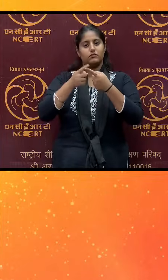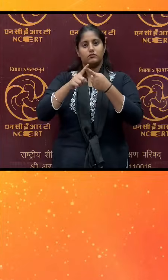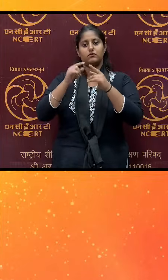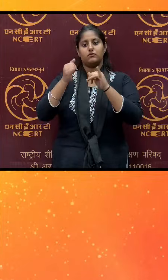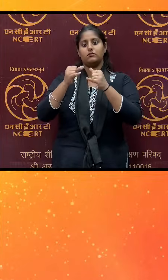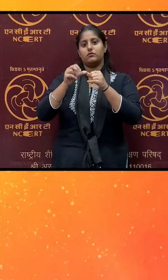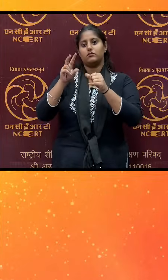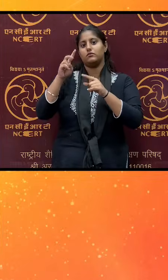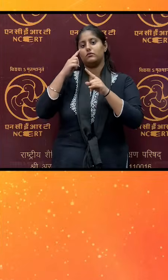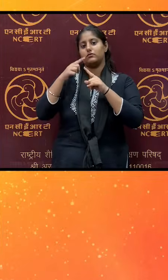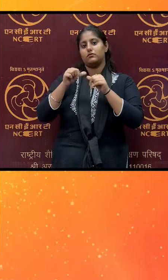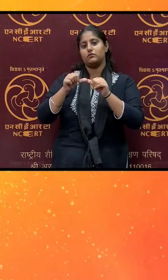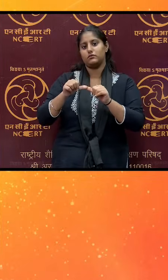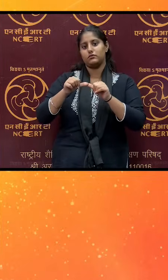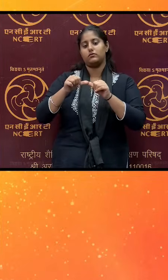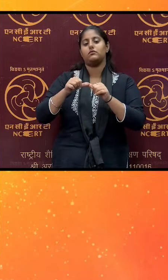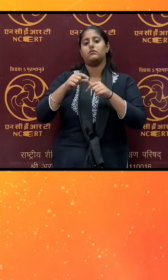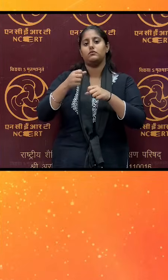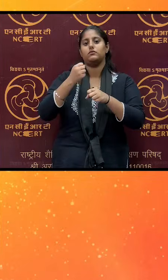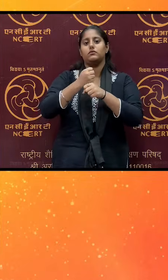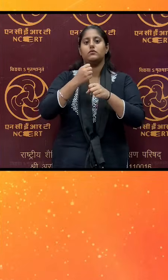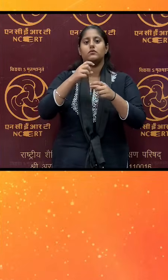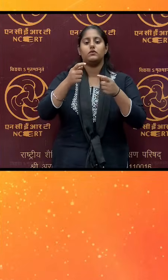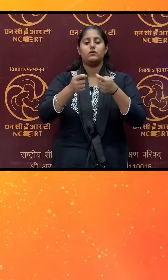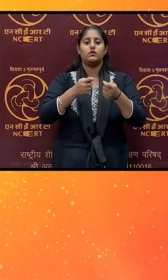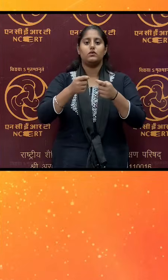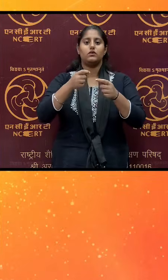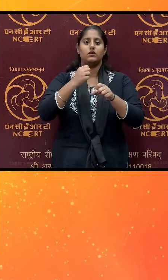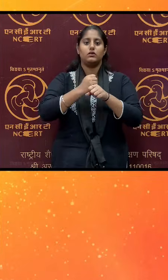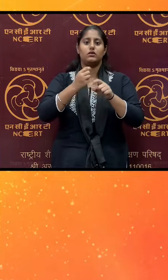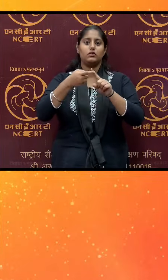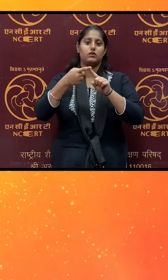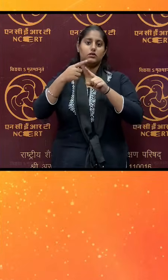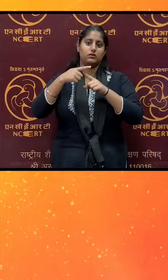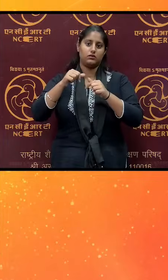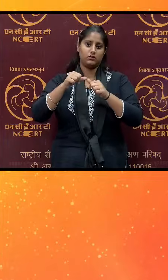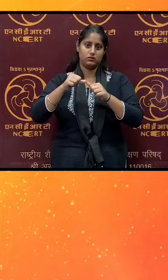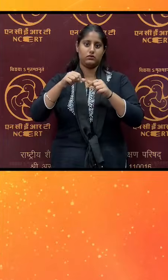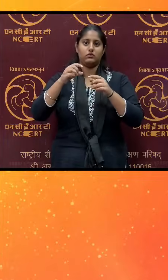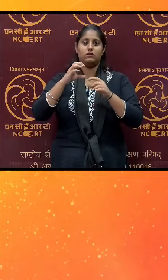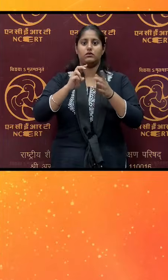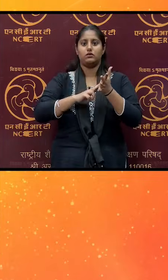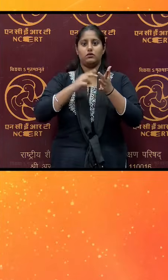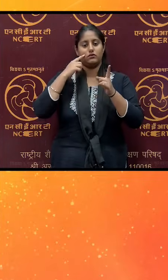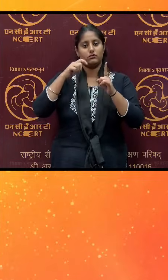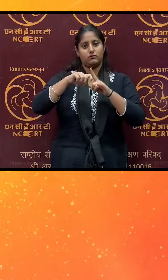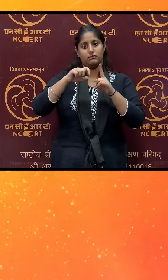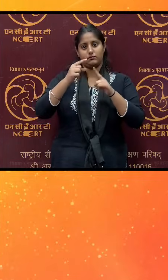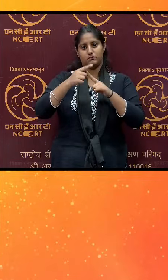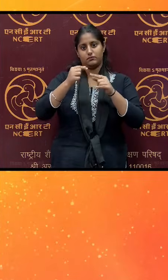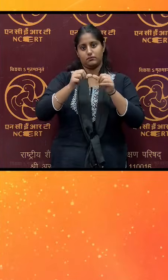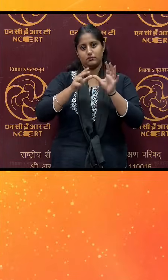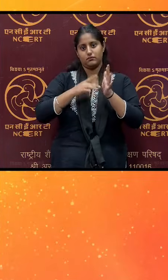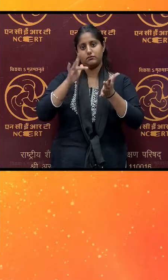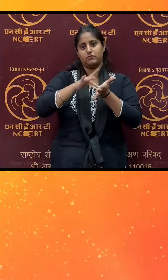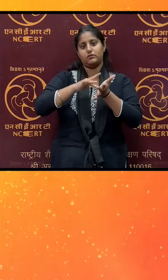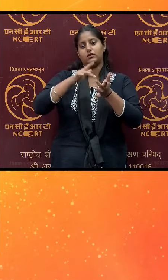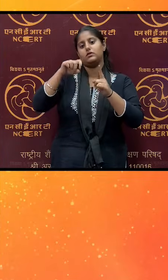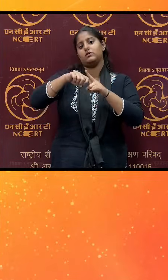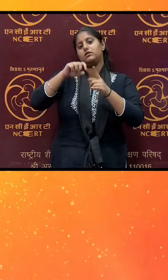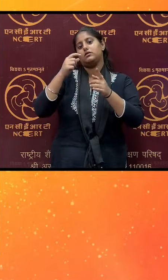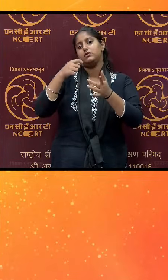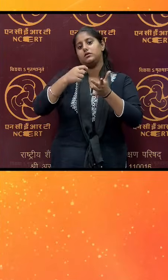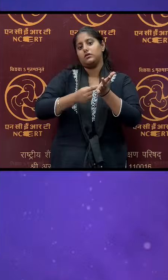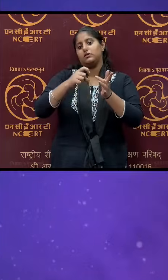ma'am. She is coordinator at Geeta Niketan Avasiya Vidyalay, Salarpur Road, Kurukshetra. Very good afternoon, Savita